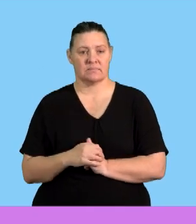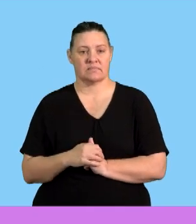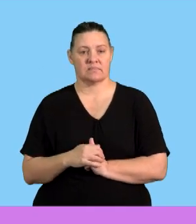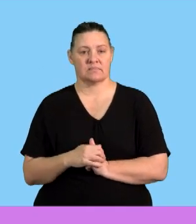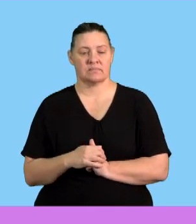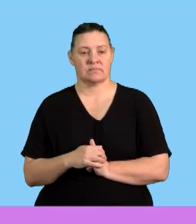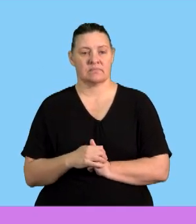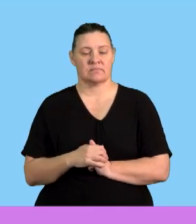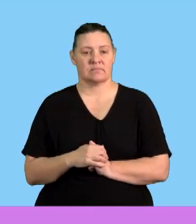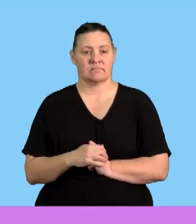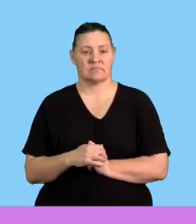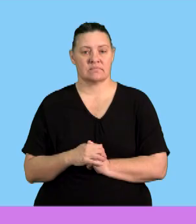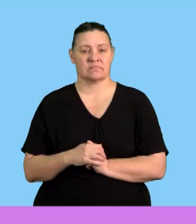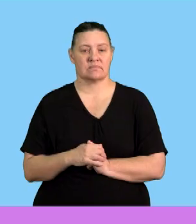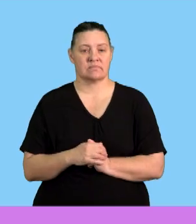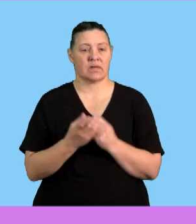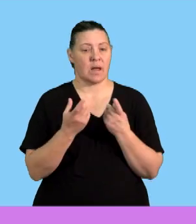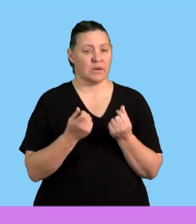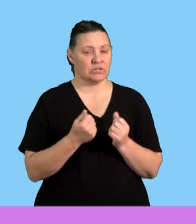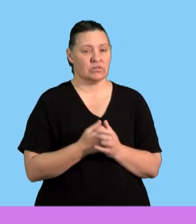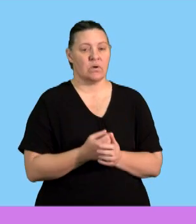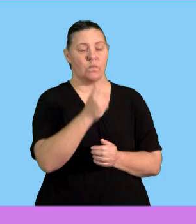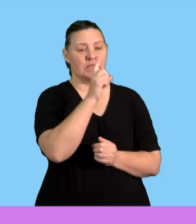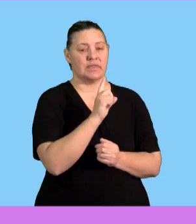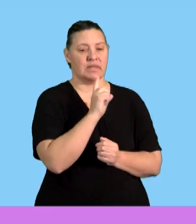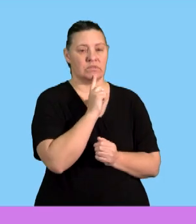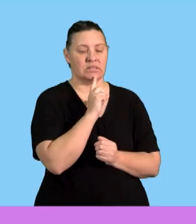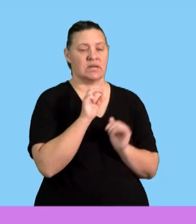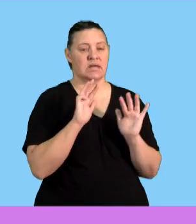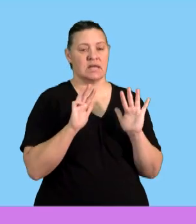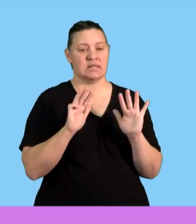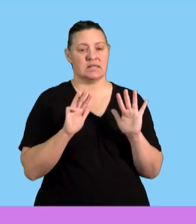12.75%, and that is